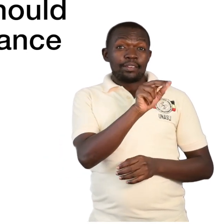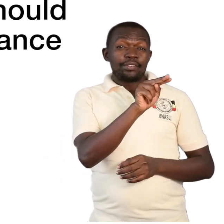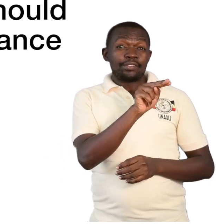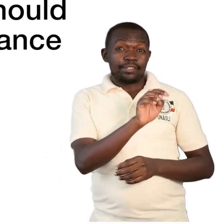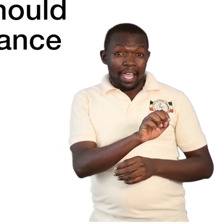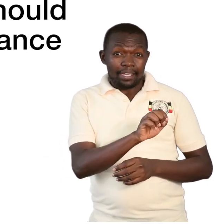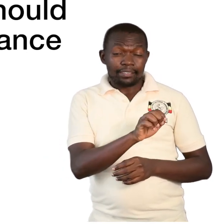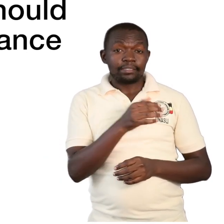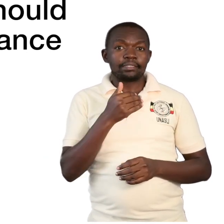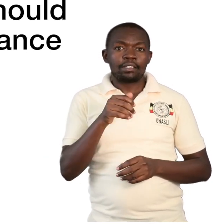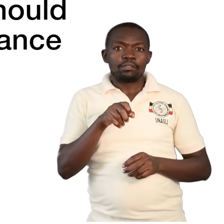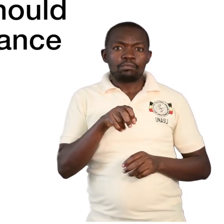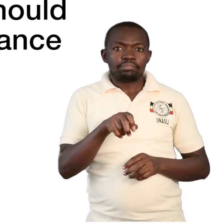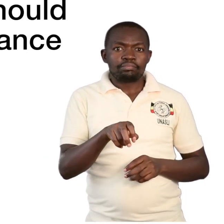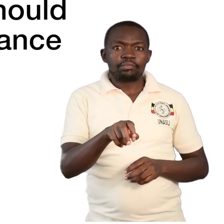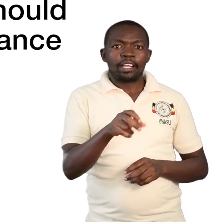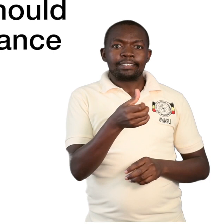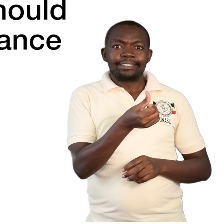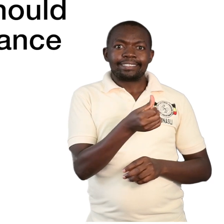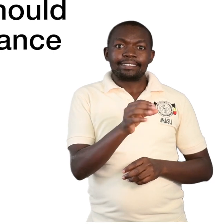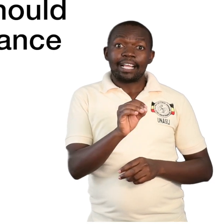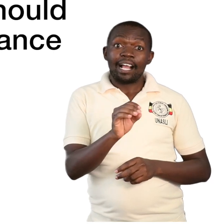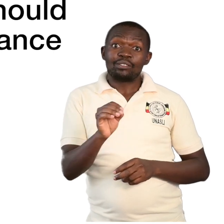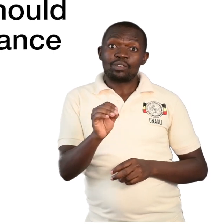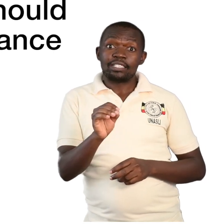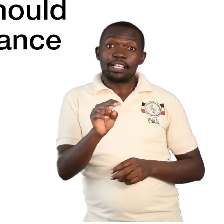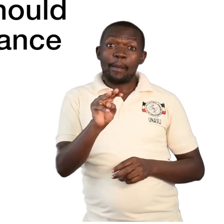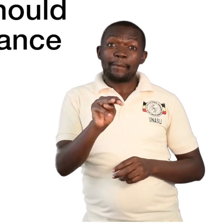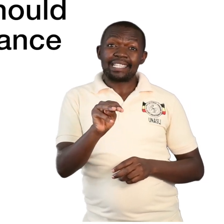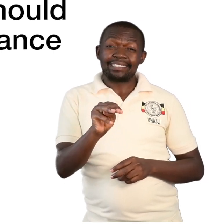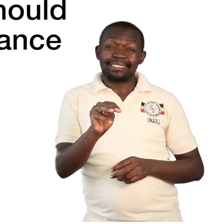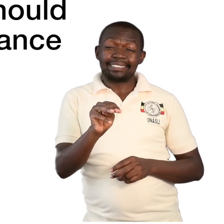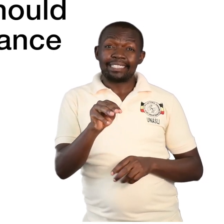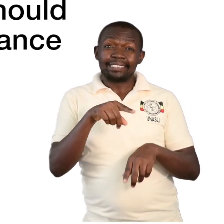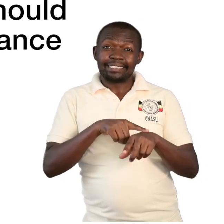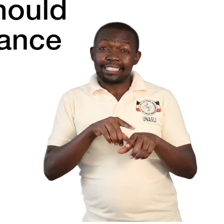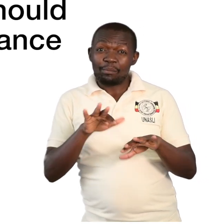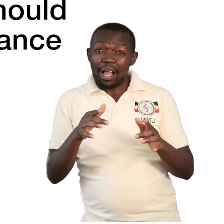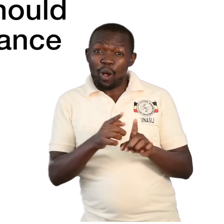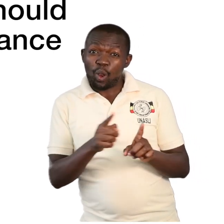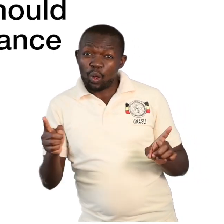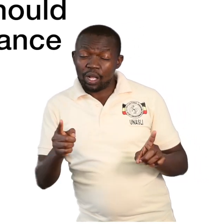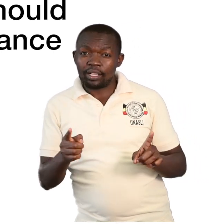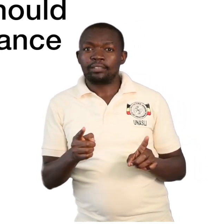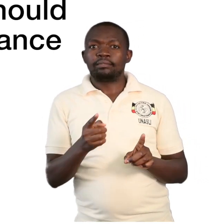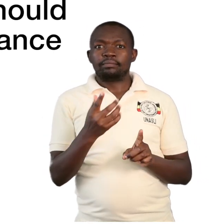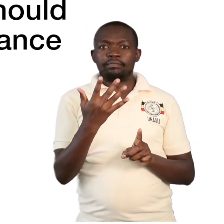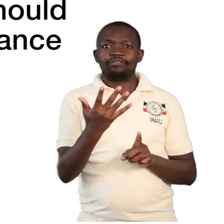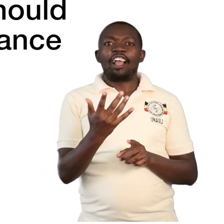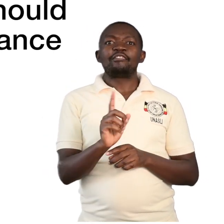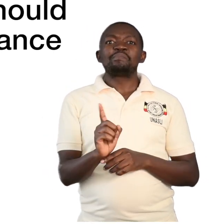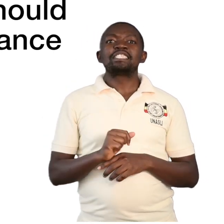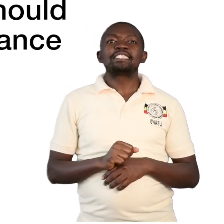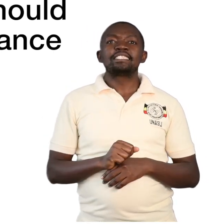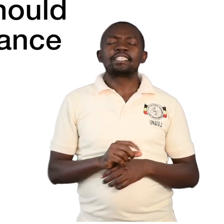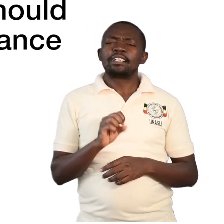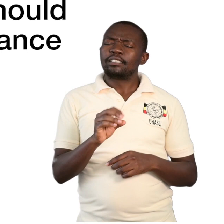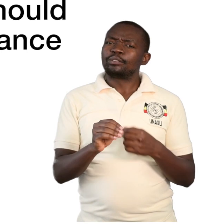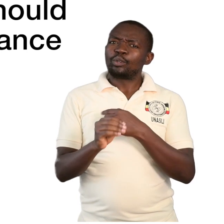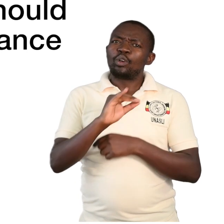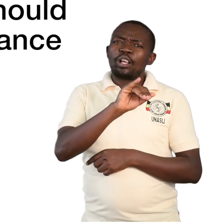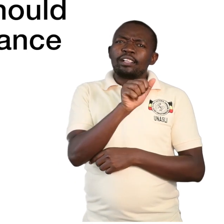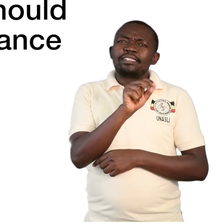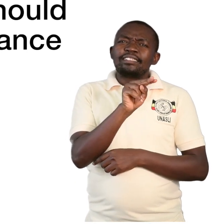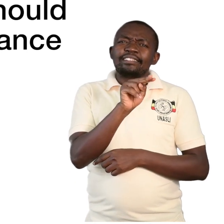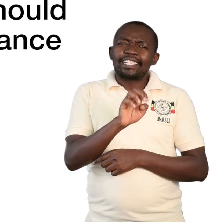is to walk 600 meters in 5 minutes. How fast should Jane walk to cover this